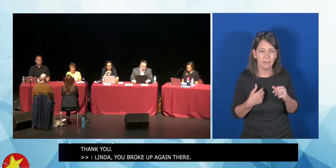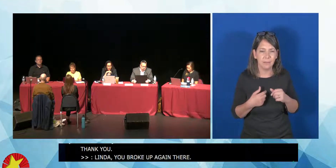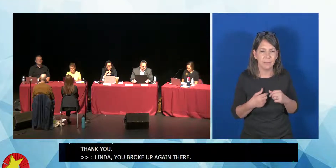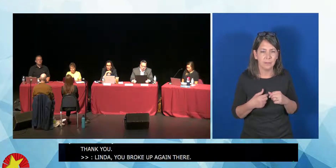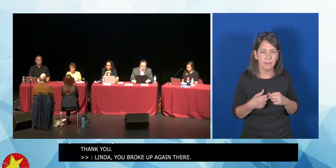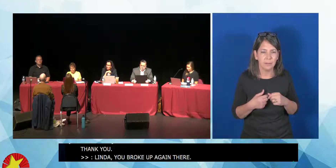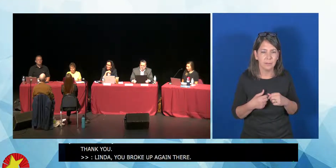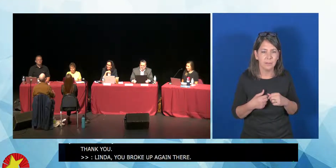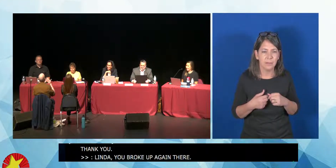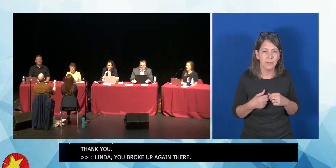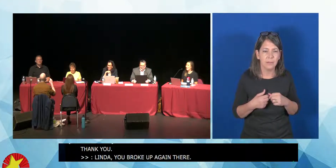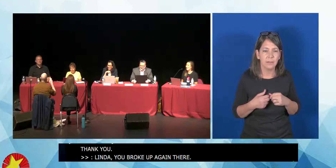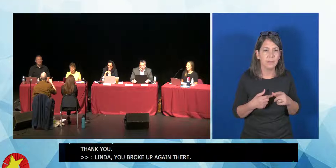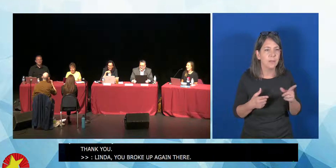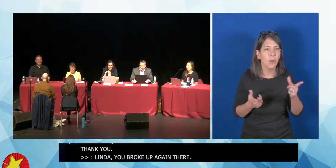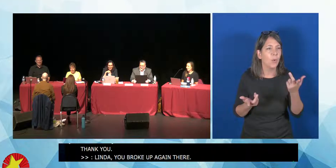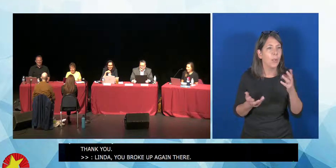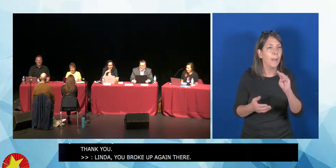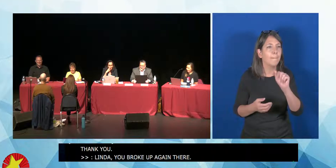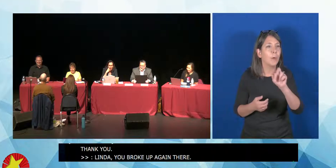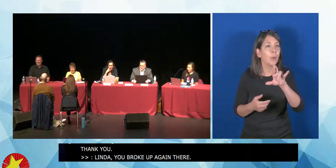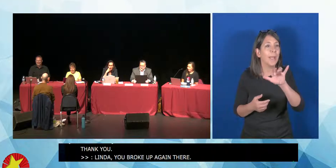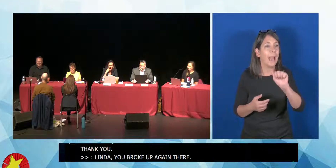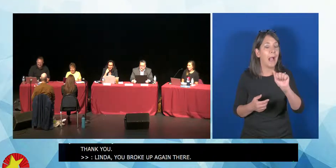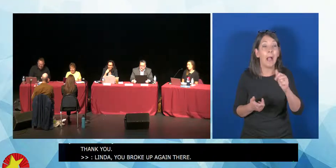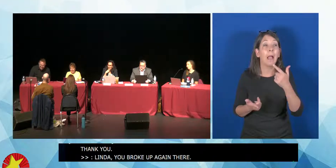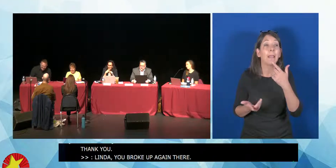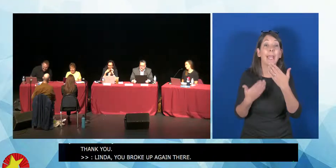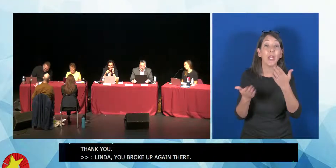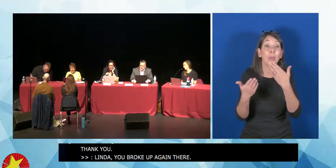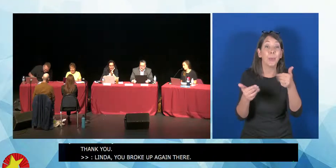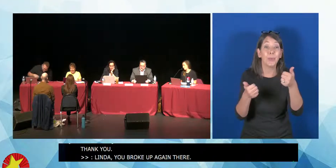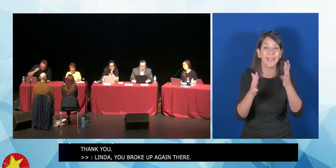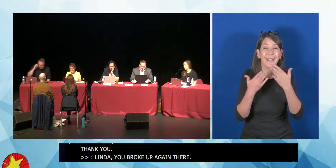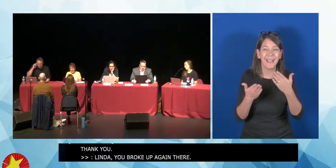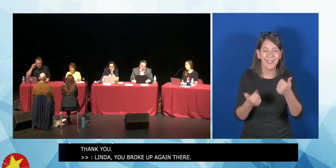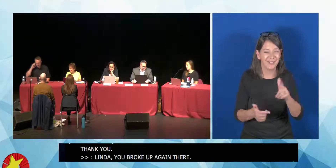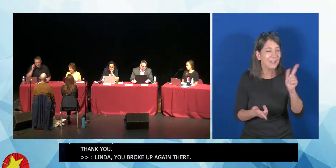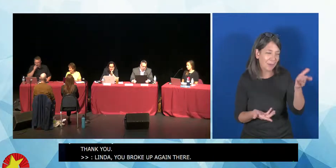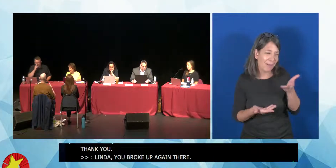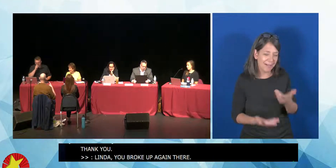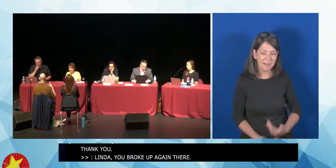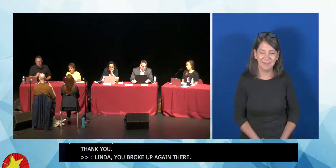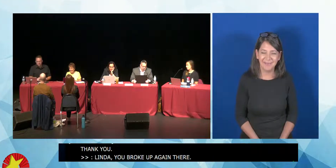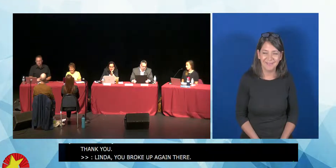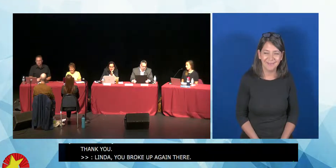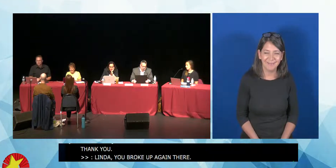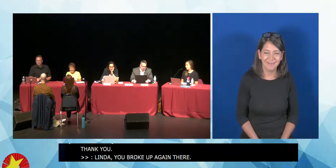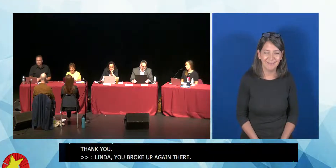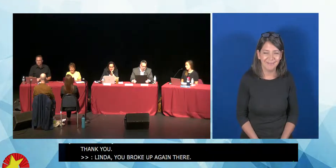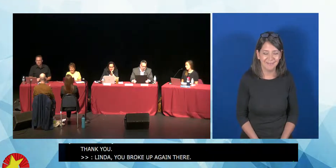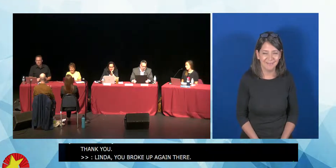Maria, thank you. You're welcome, Lynn. Thank you, Lynn.